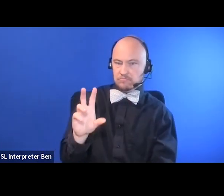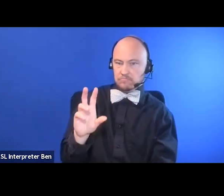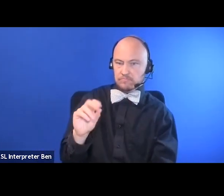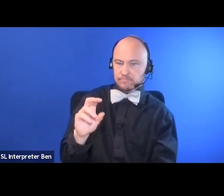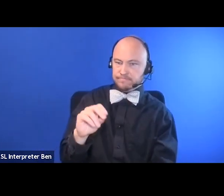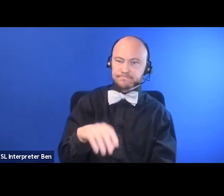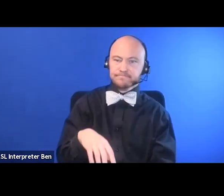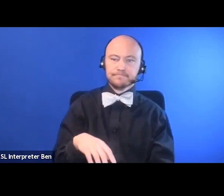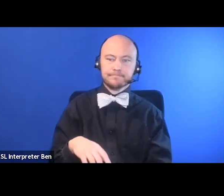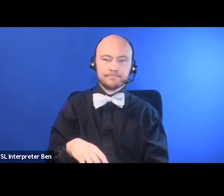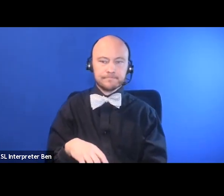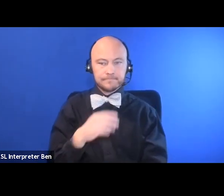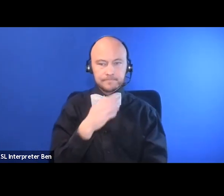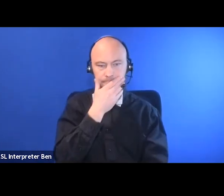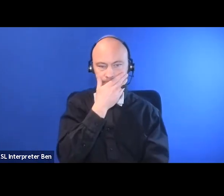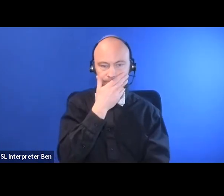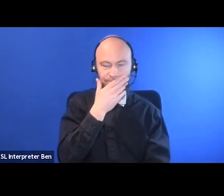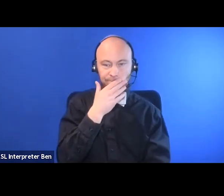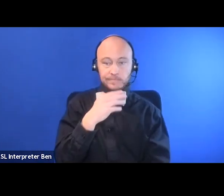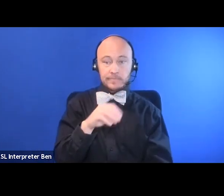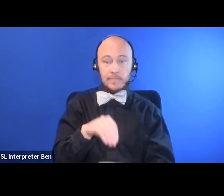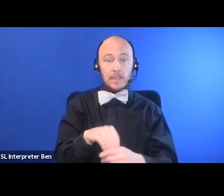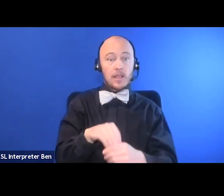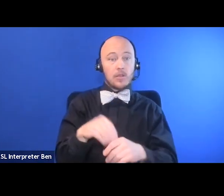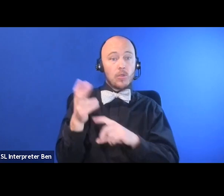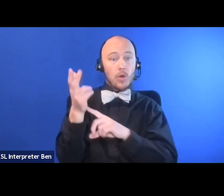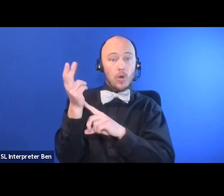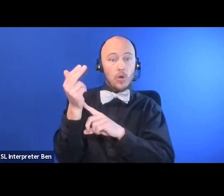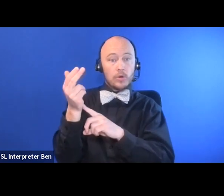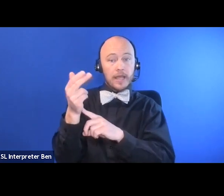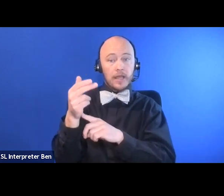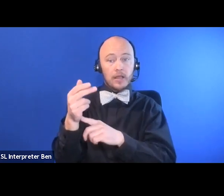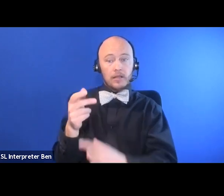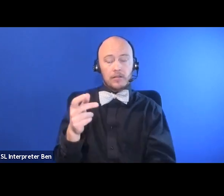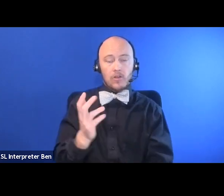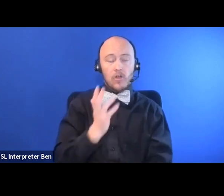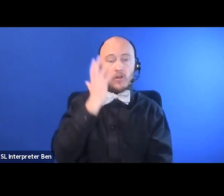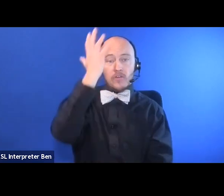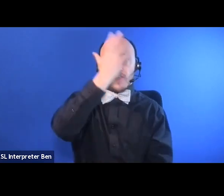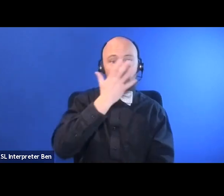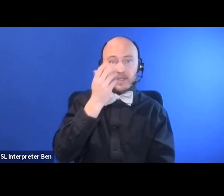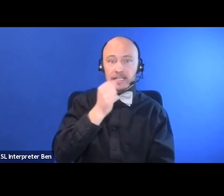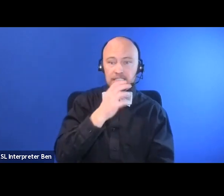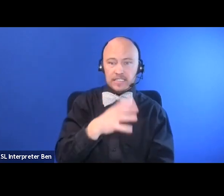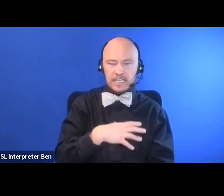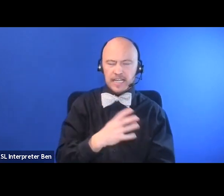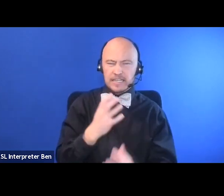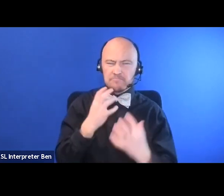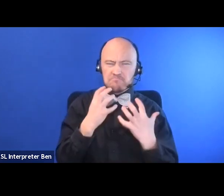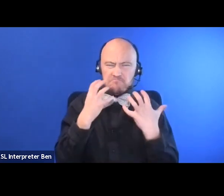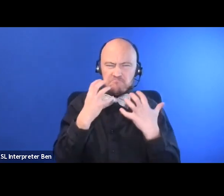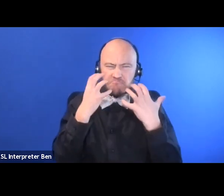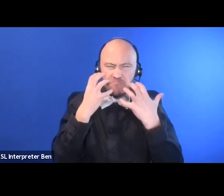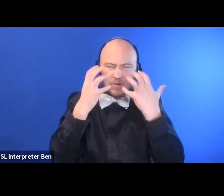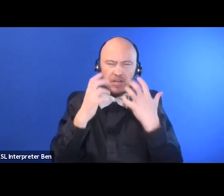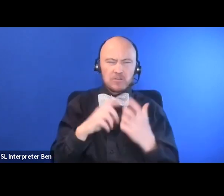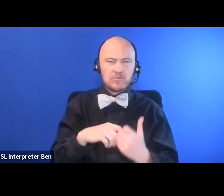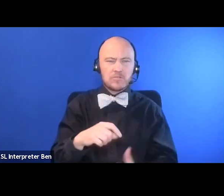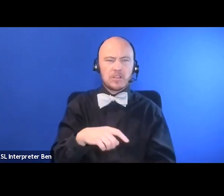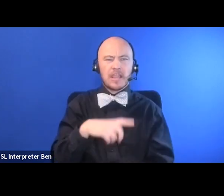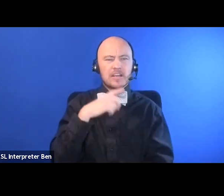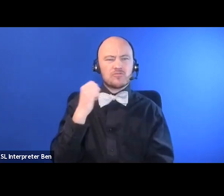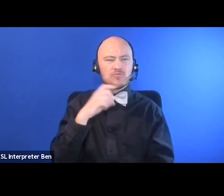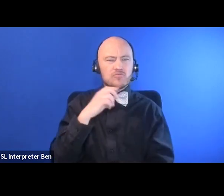Yakumo. The innkeeper, her face wrinkled as a dried salted